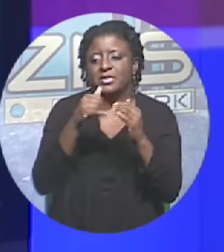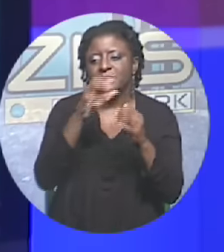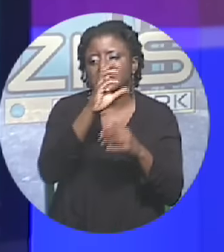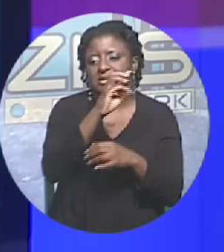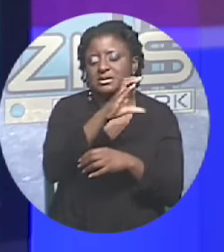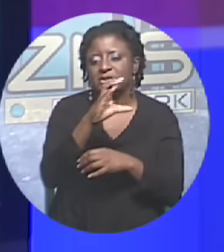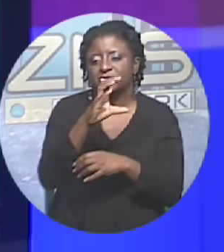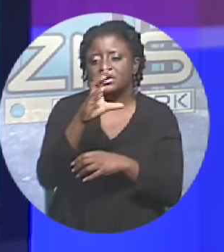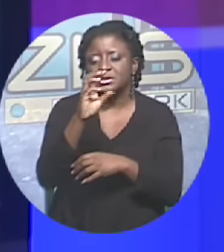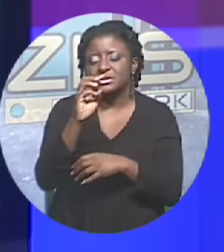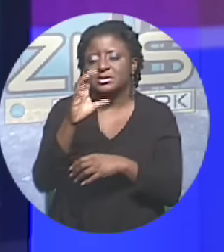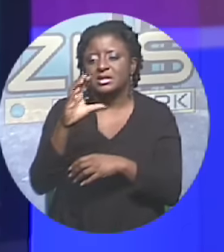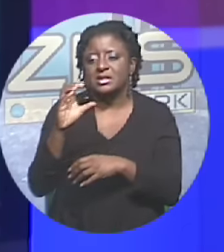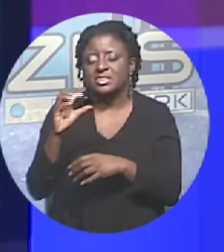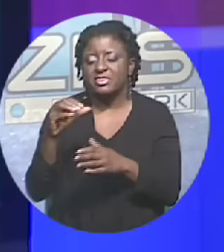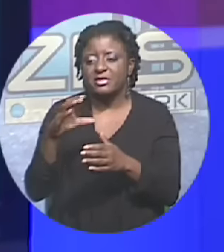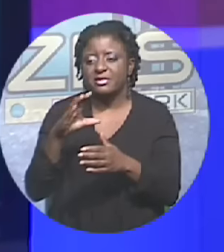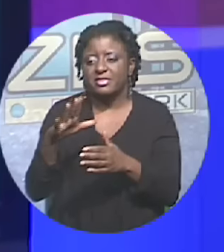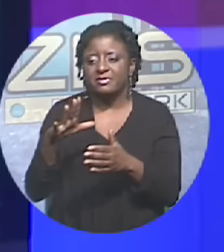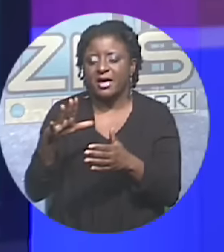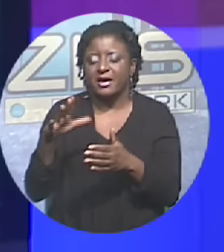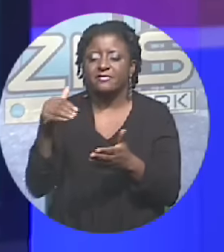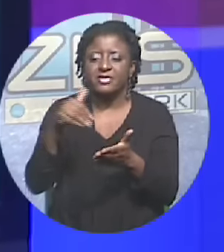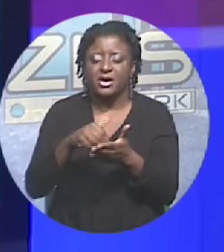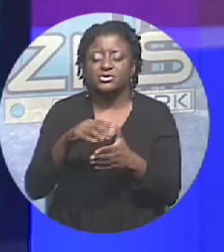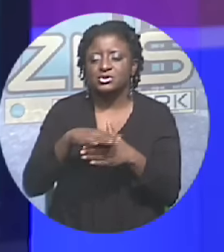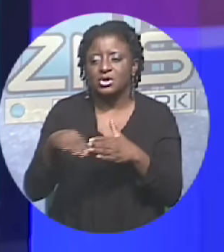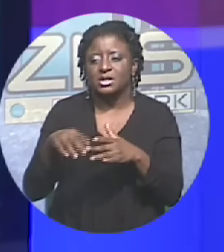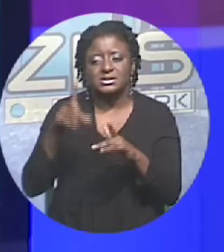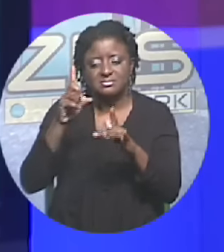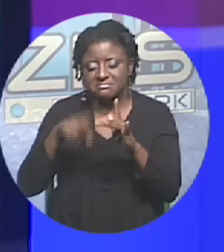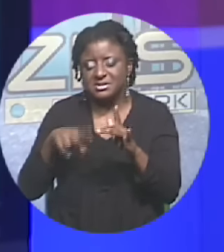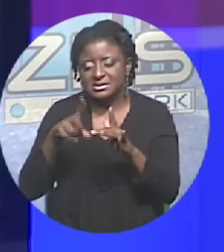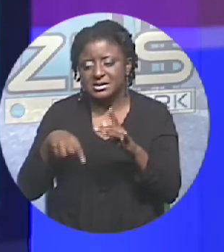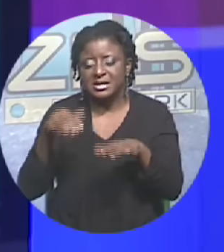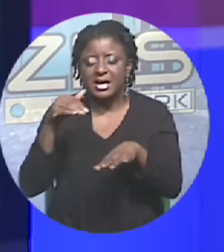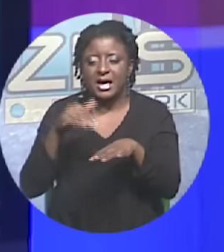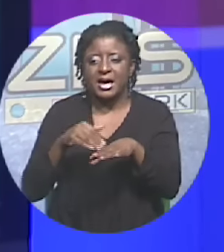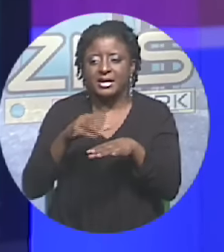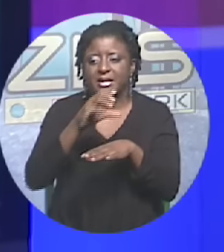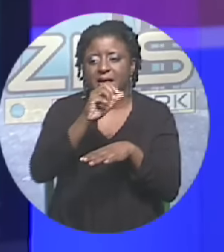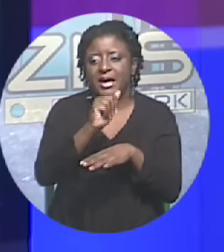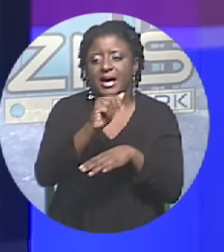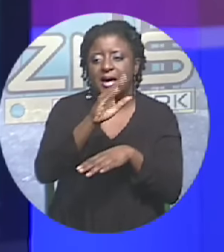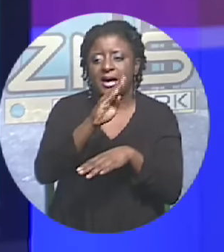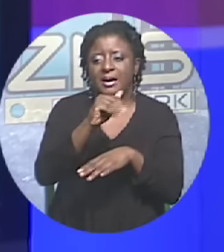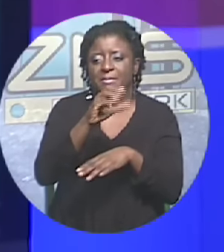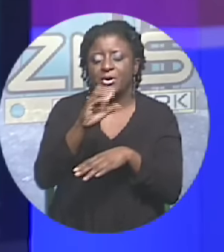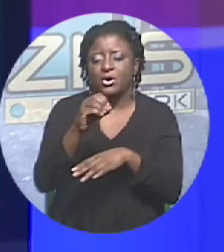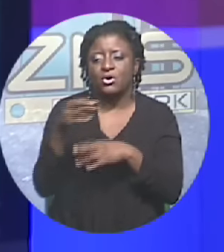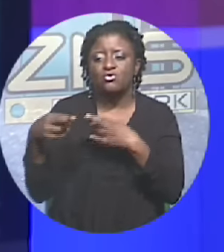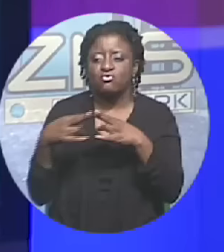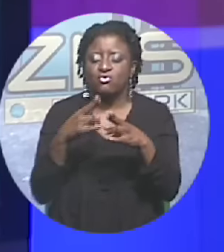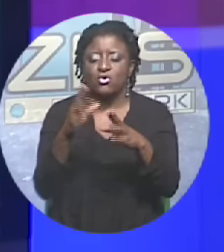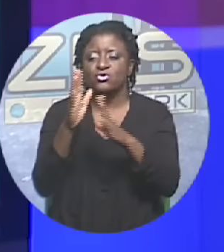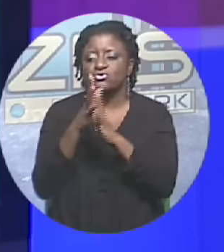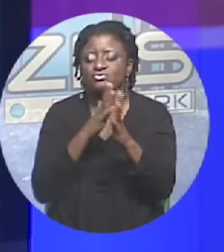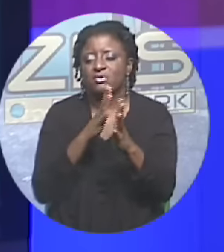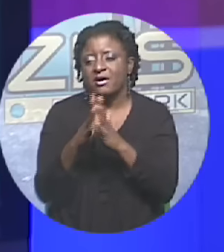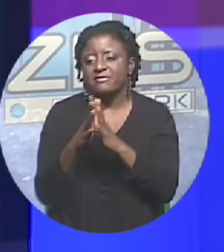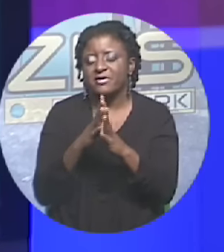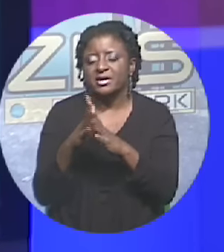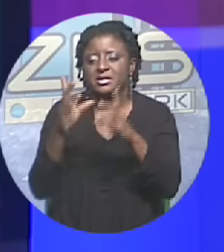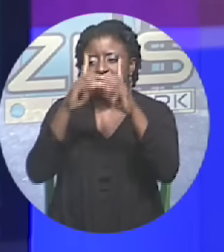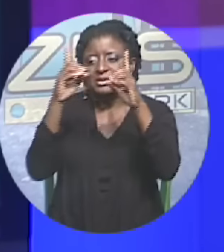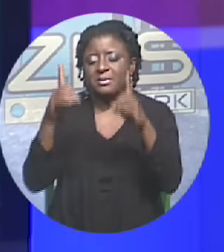$660,000 have apparently gone missing at the Abaco Road Traffic Department, and now an investigation is underway. An audit report revealed